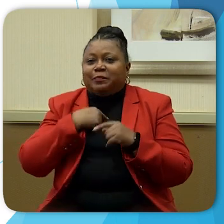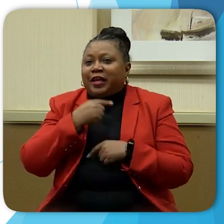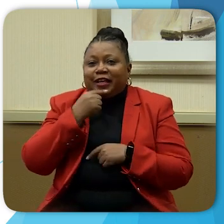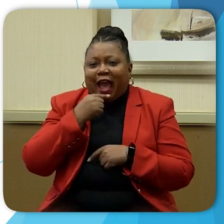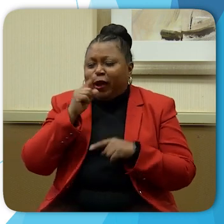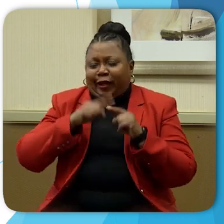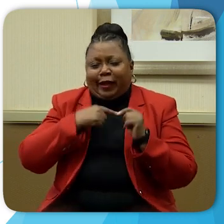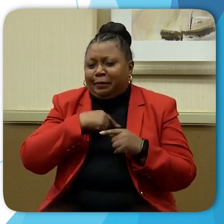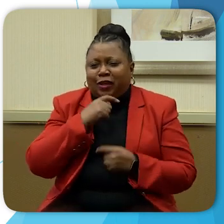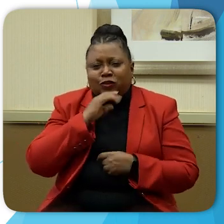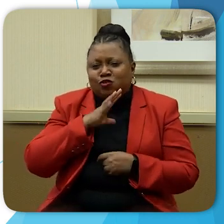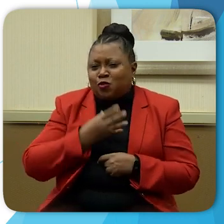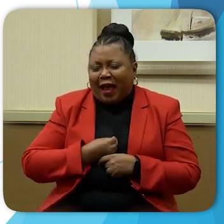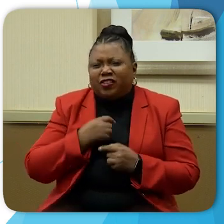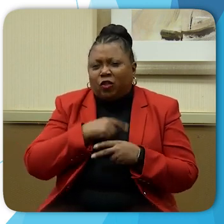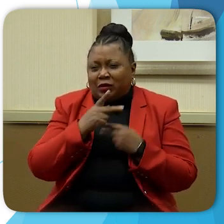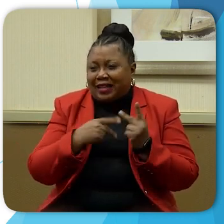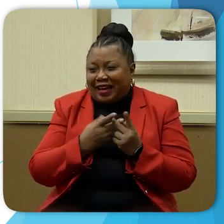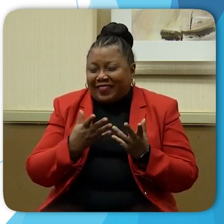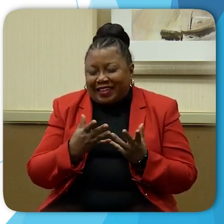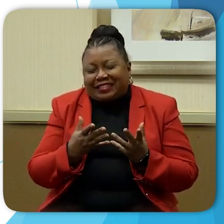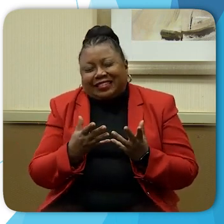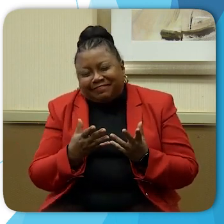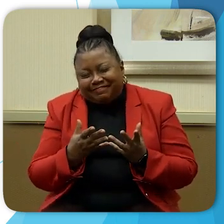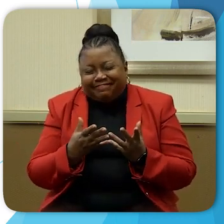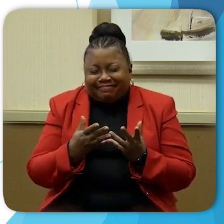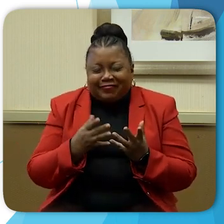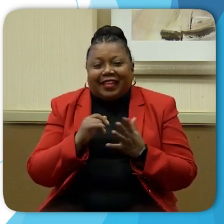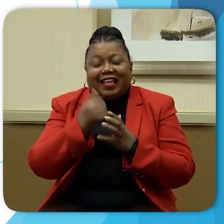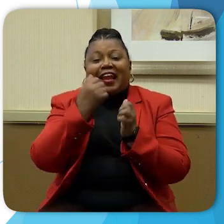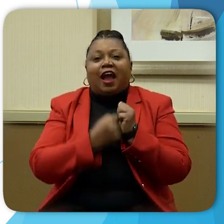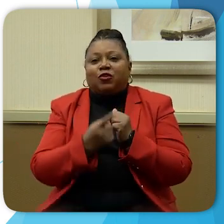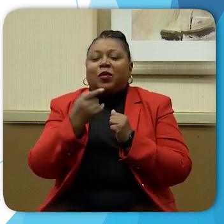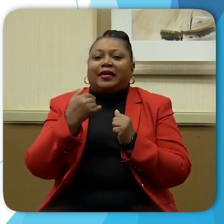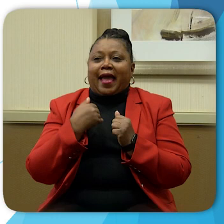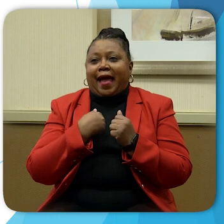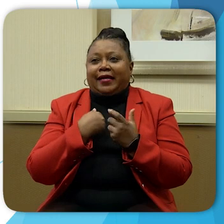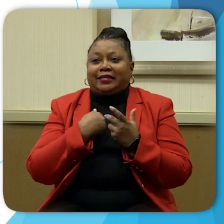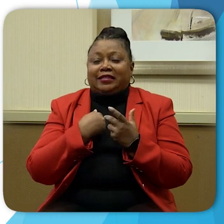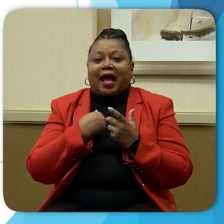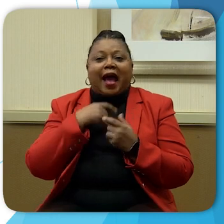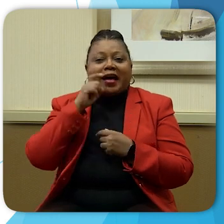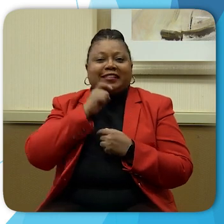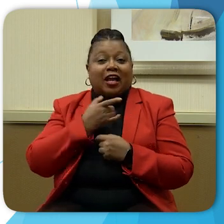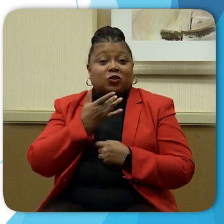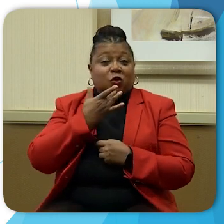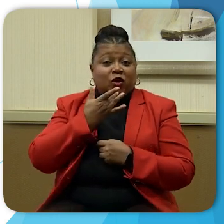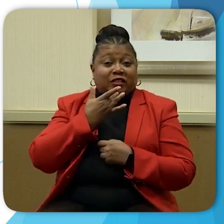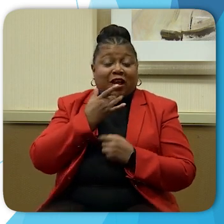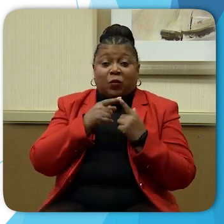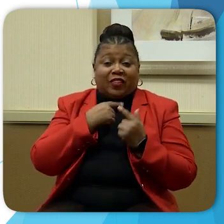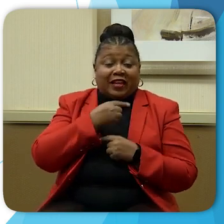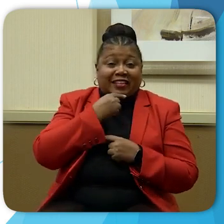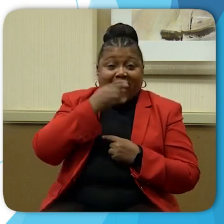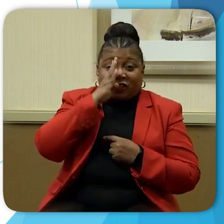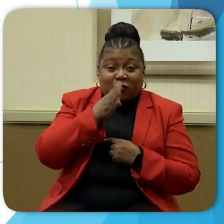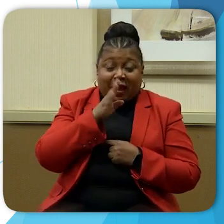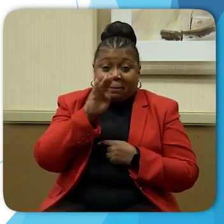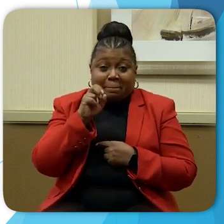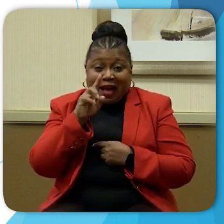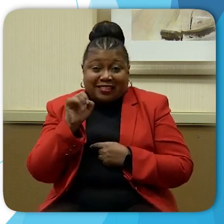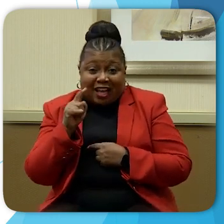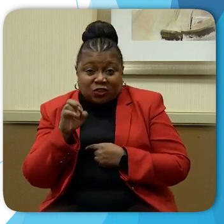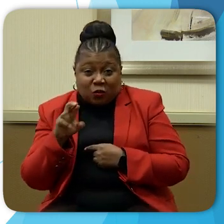gay or they couldn't be trans, those types of things, that everyone has a sexual orientation, whether it's gay, straight,